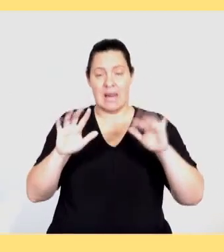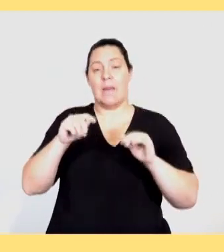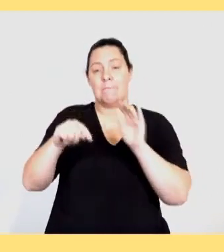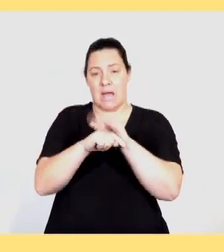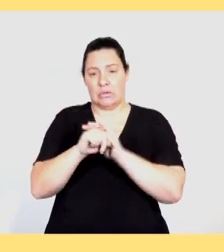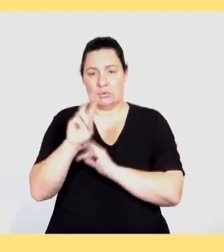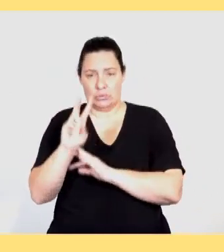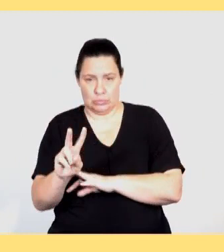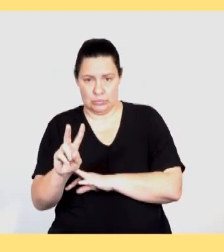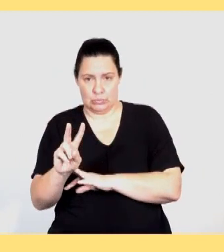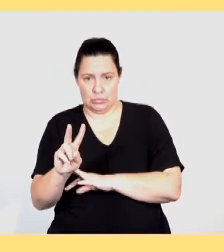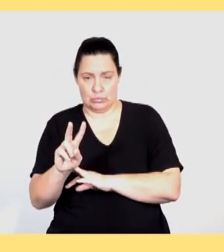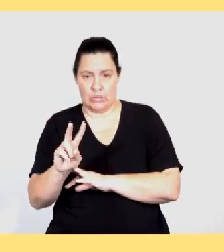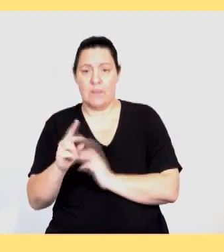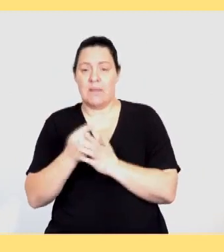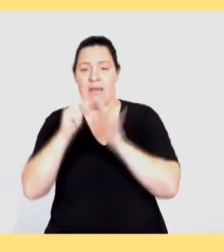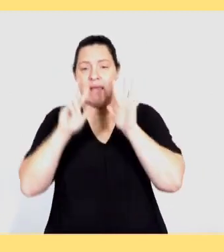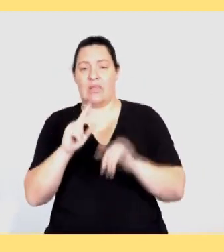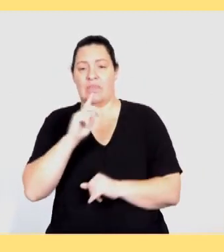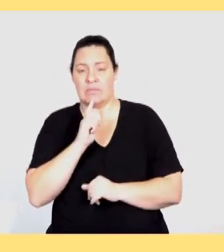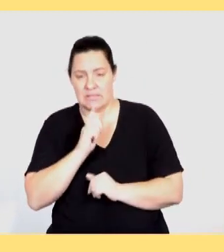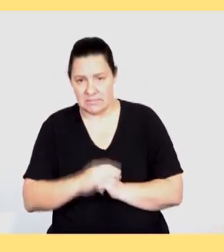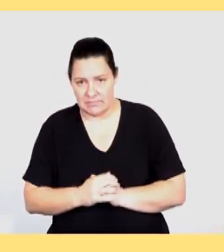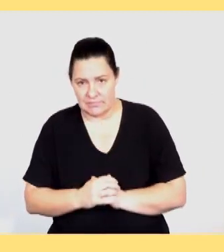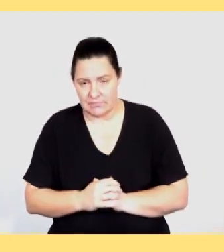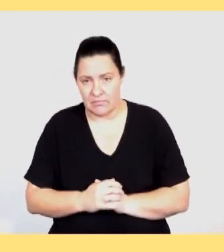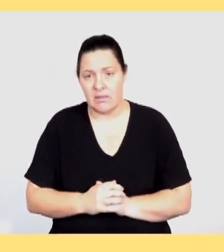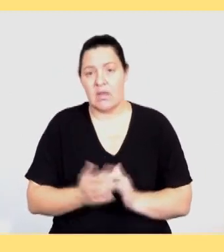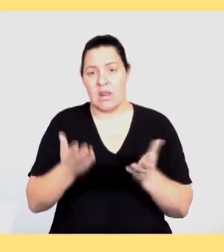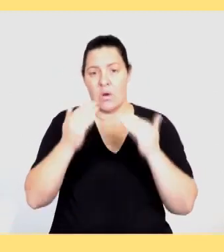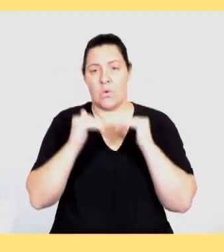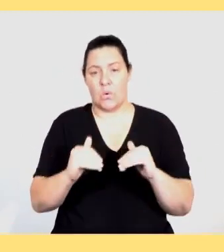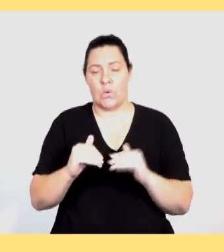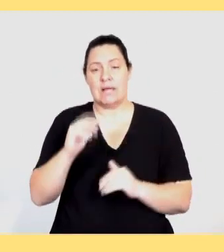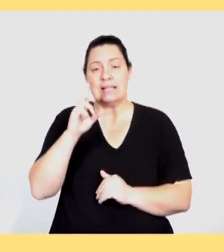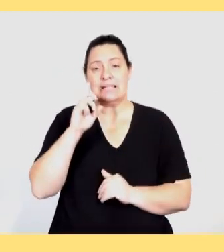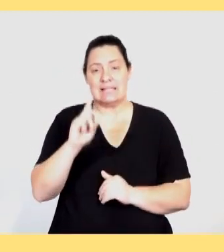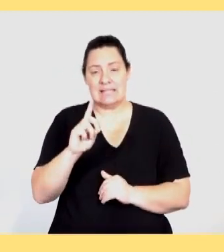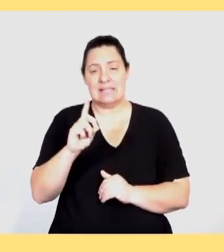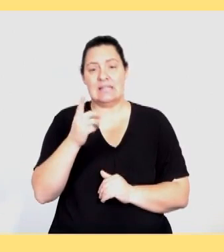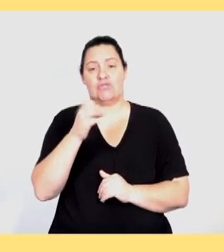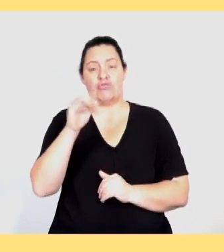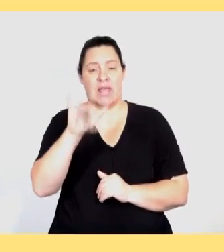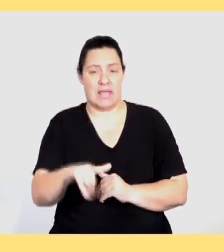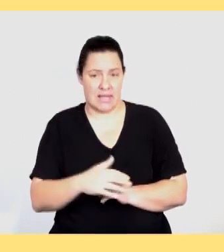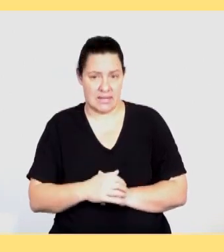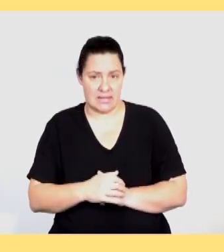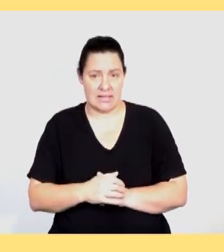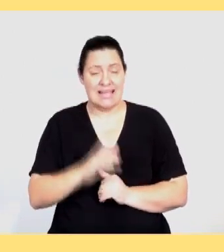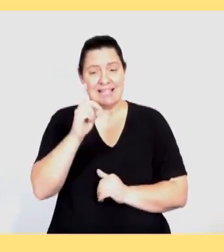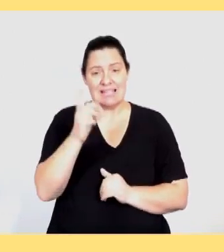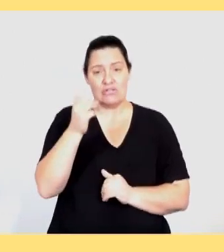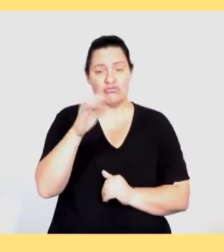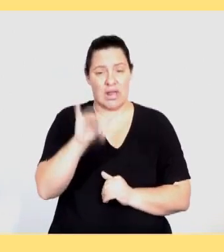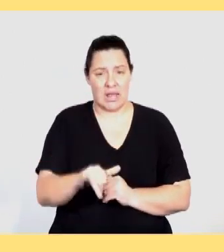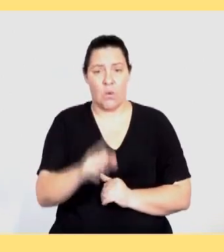10 minus 2, 8,000. Let's quickly go on to Dre.